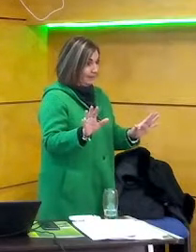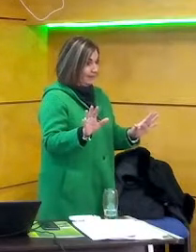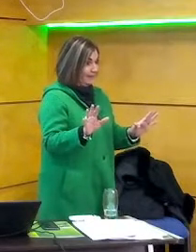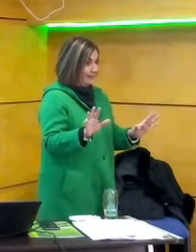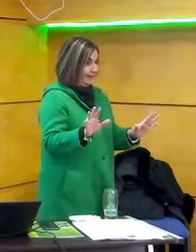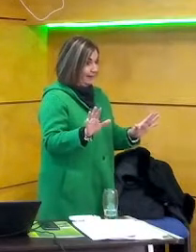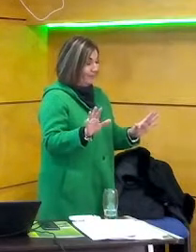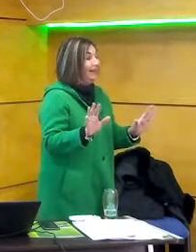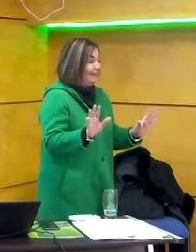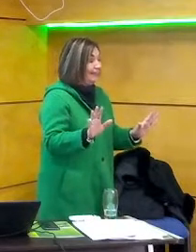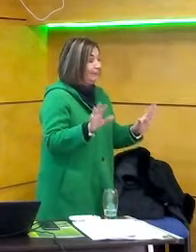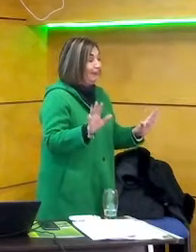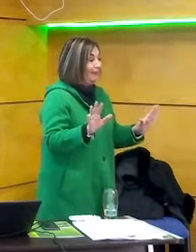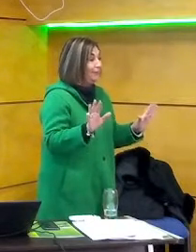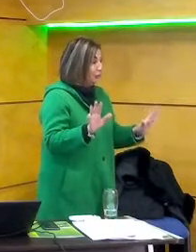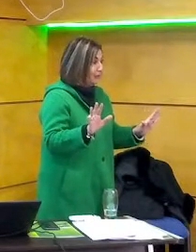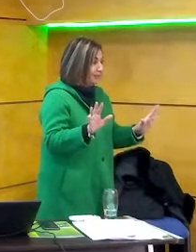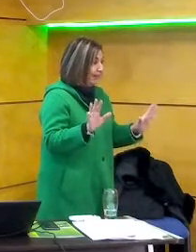mean.